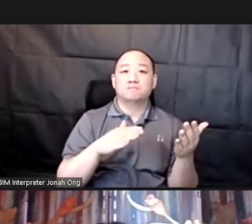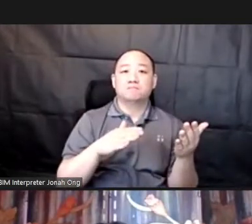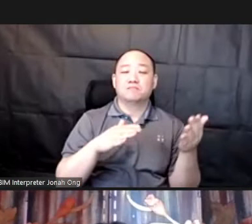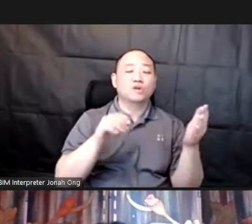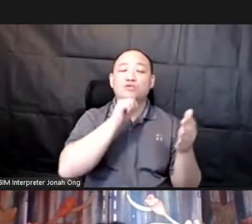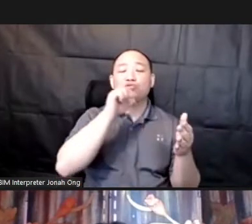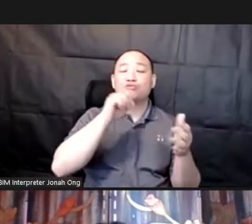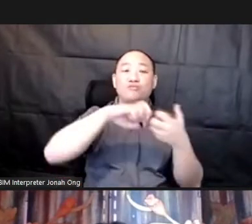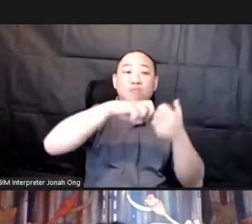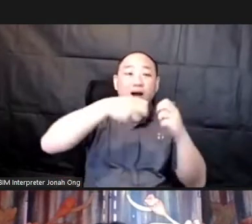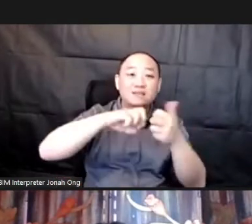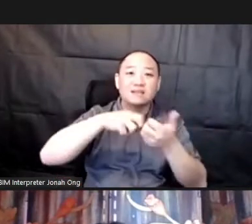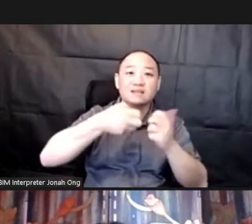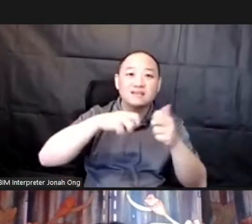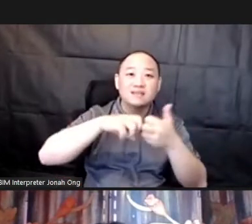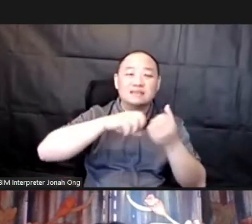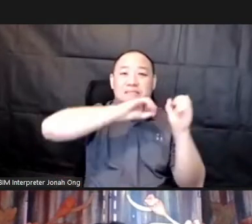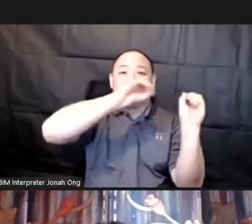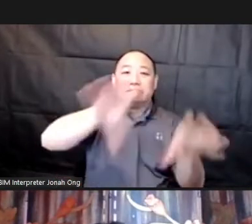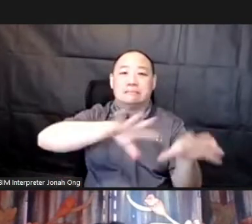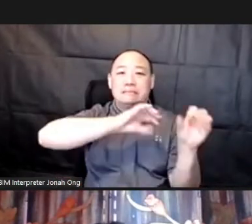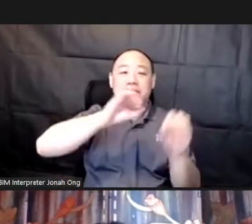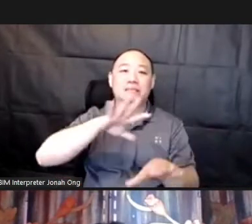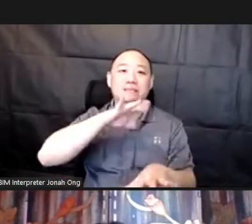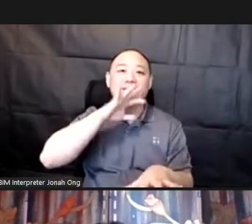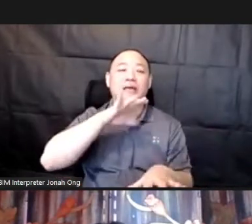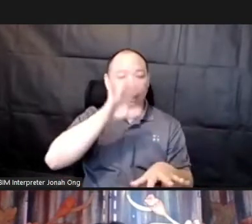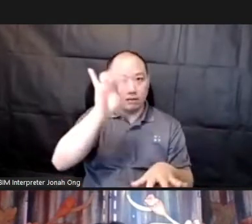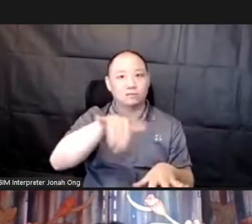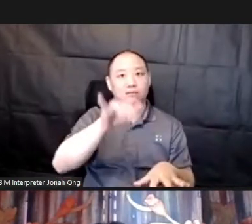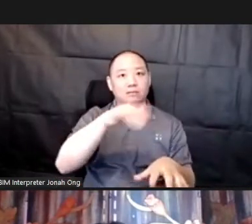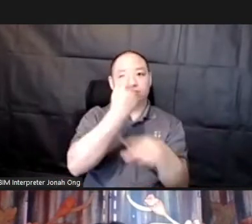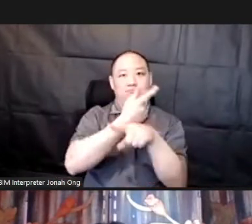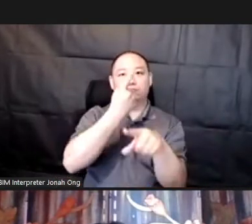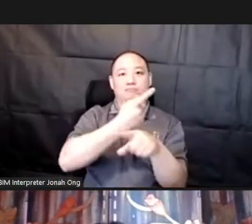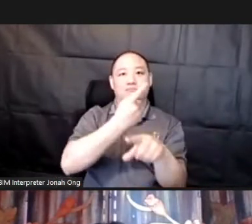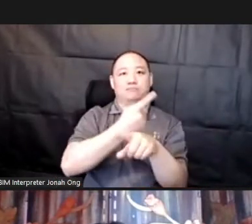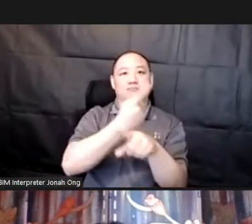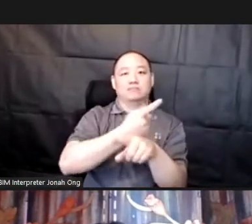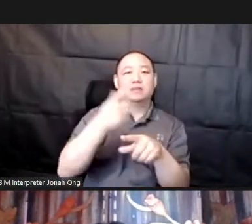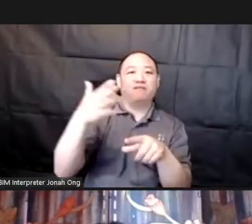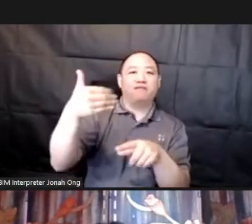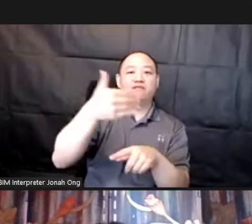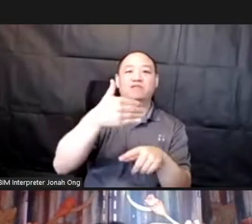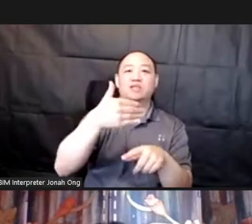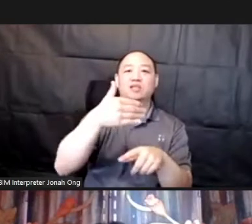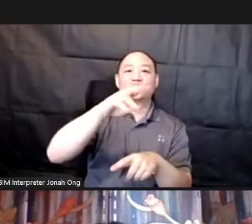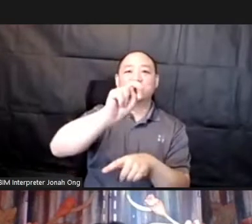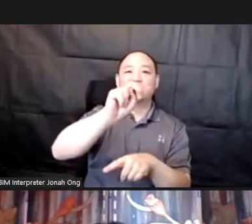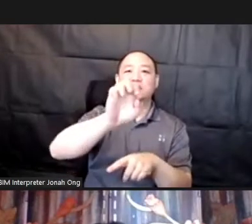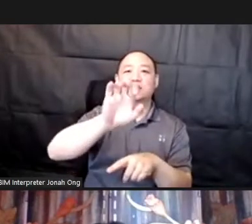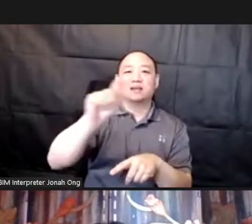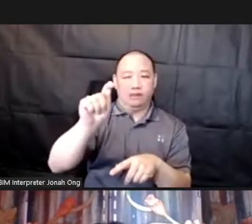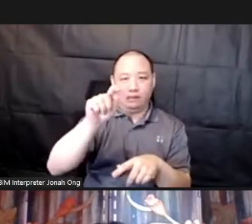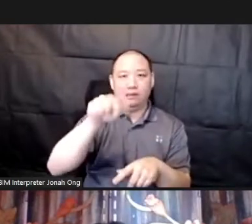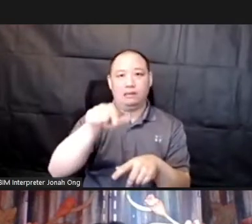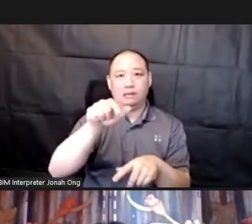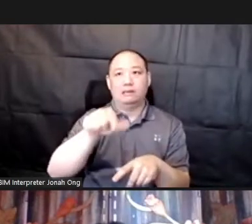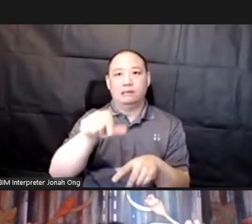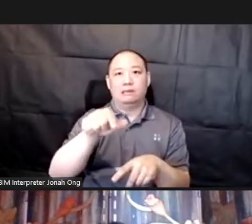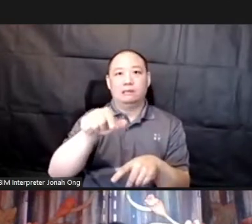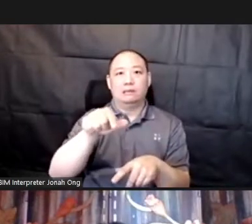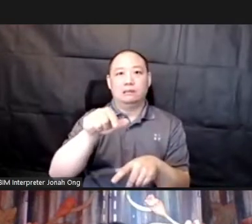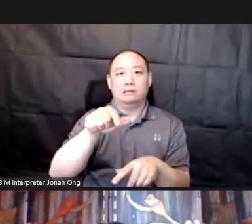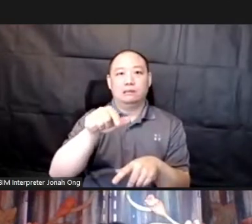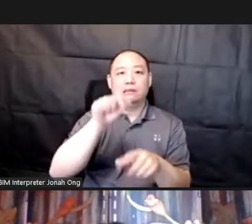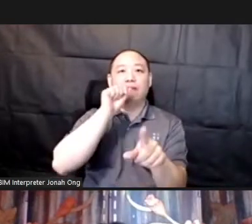like to say, like, yes, correct, fishing nets pollution is also one of the contributing factors. So we also have to tackle